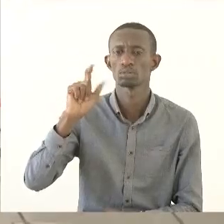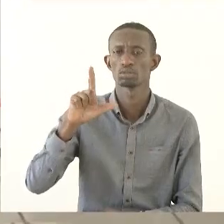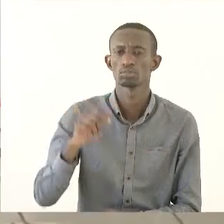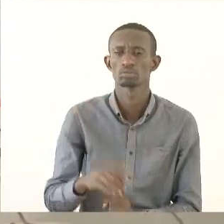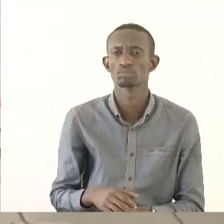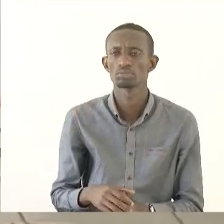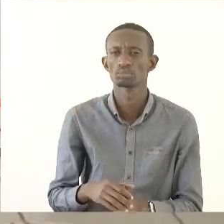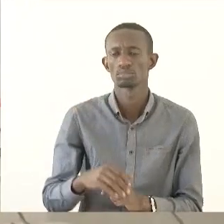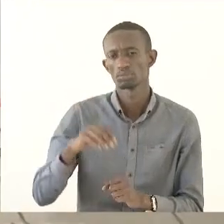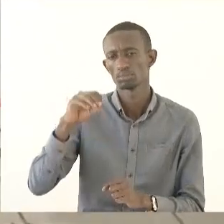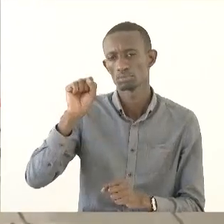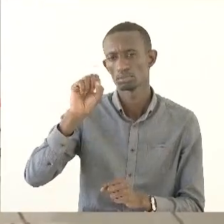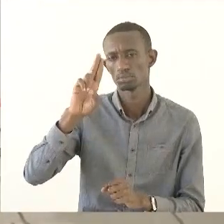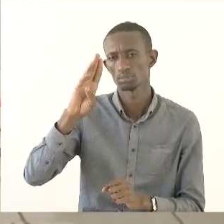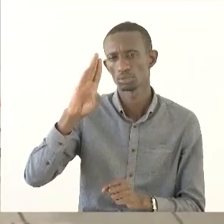substitution